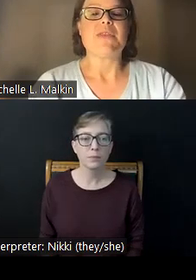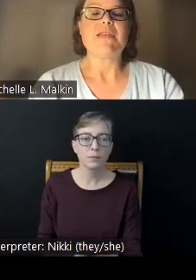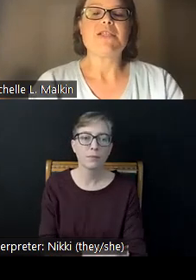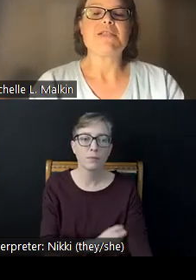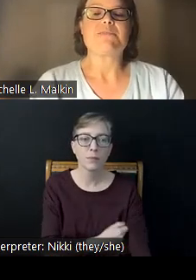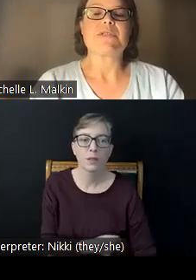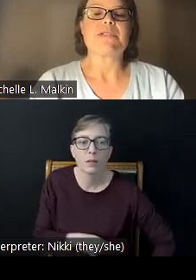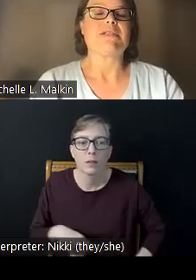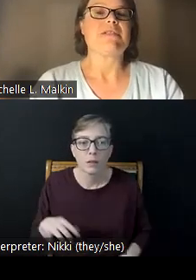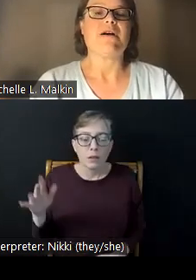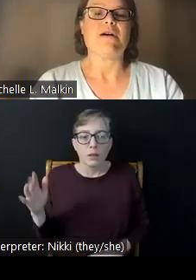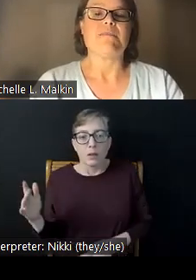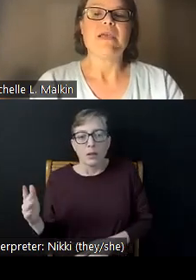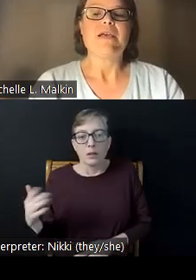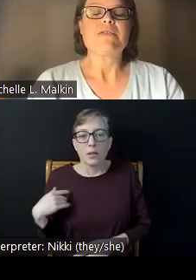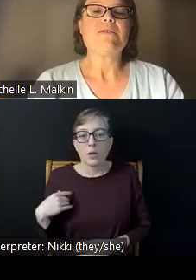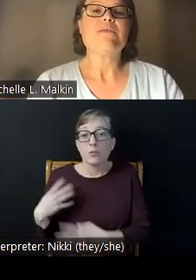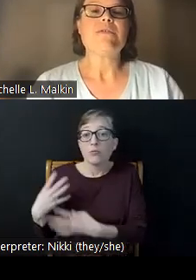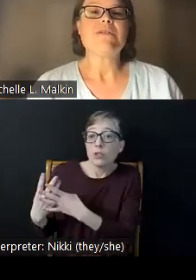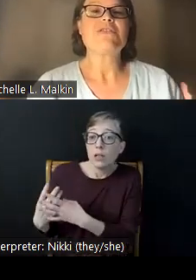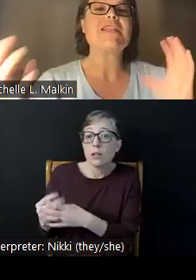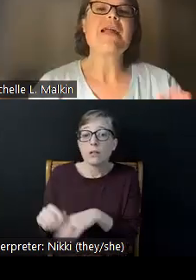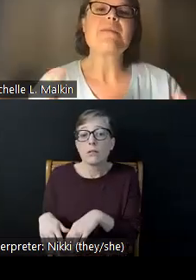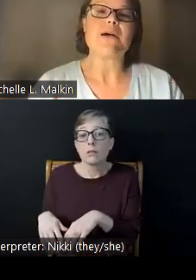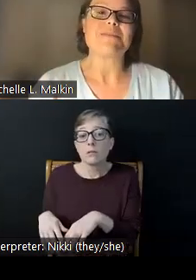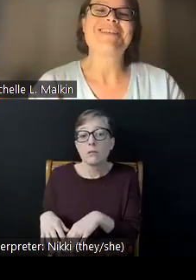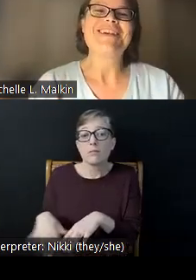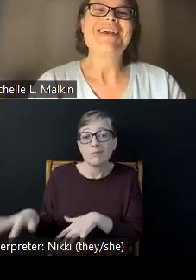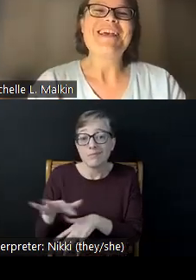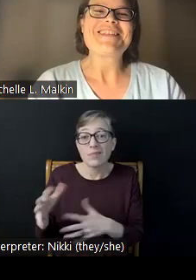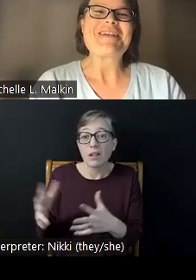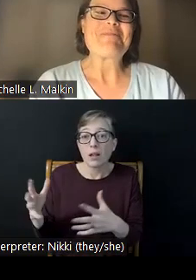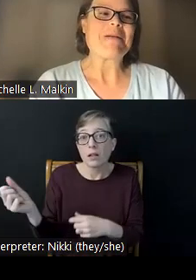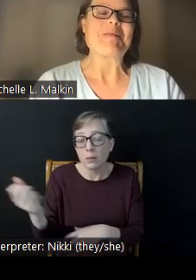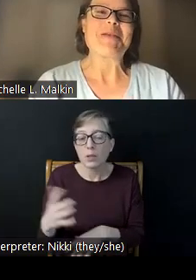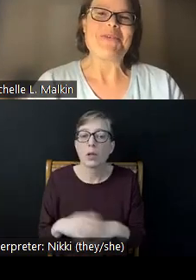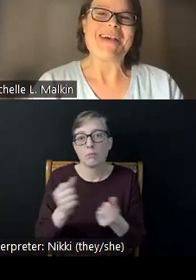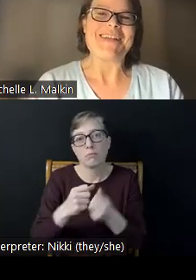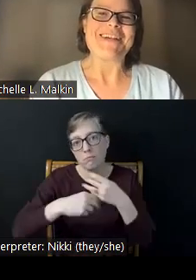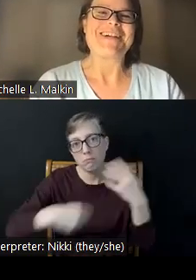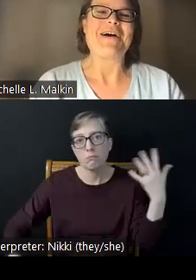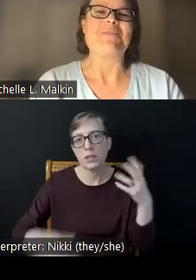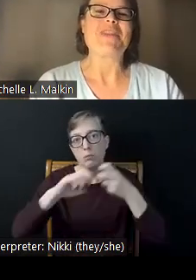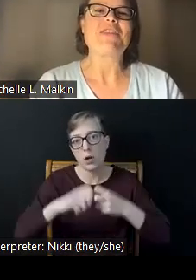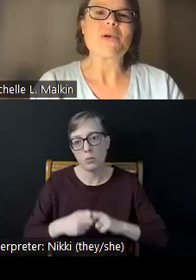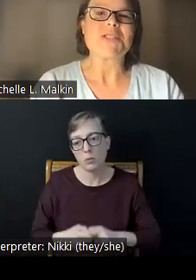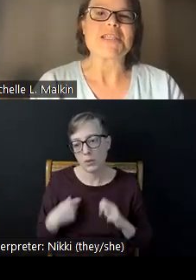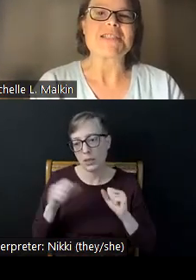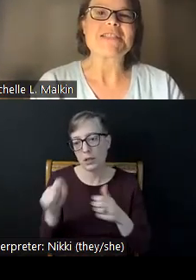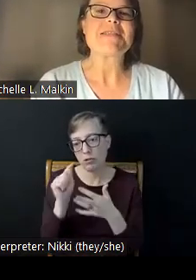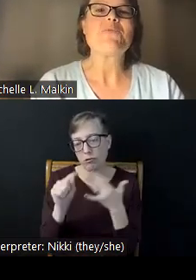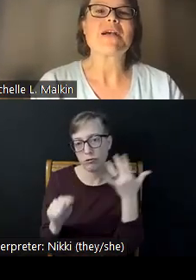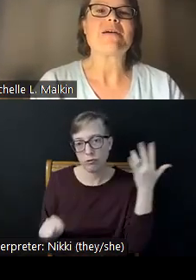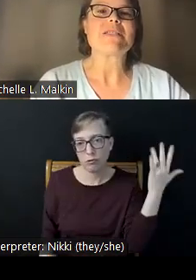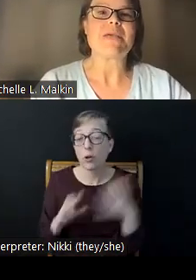gambling within the jails and prisons. So there's a lot of problems, as I could probably point out here, within the criminal